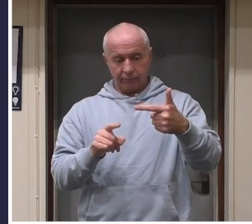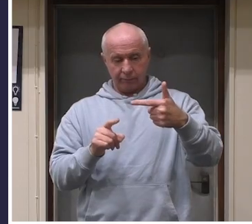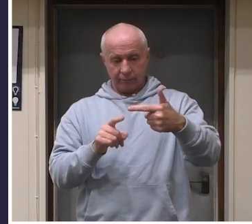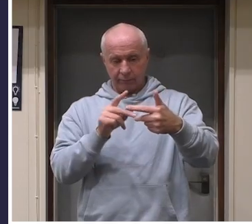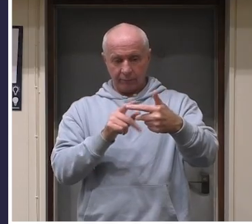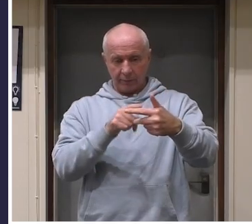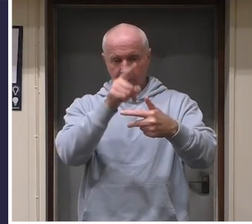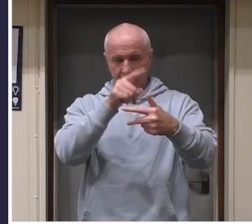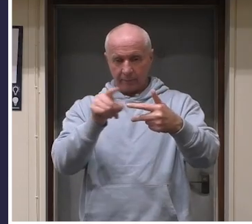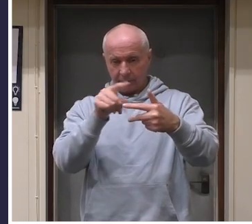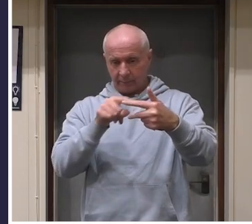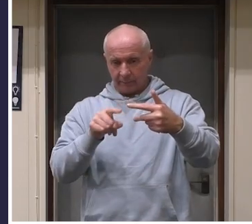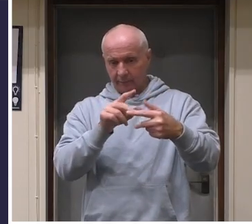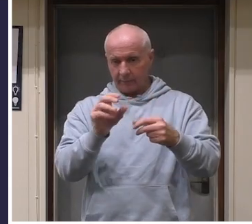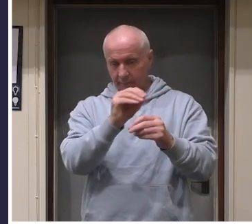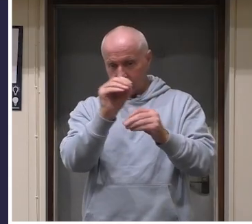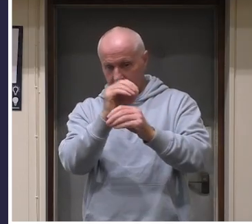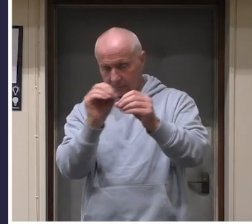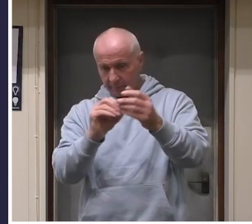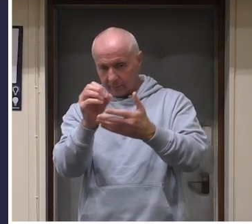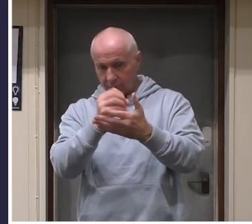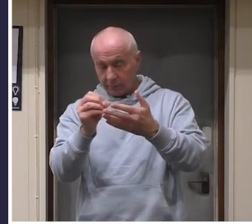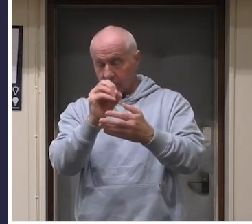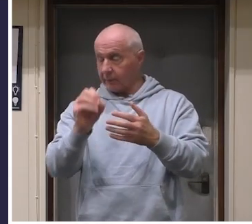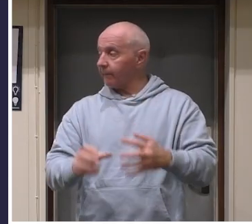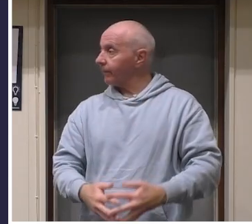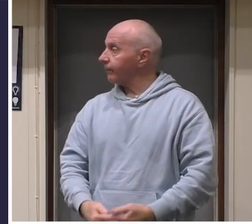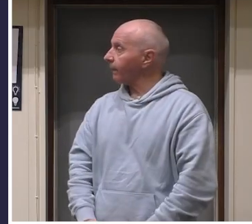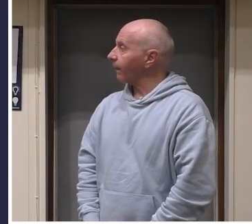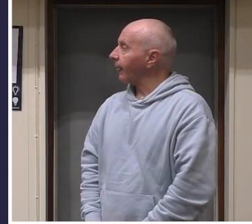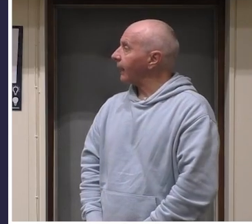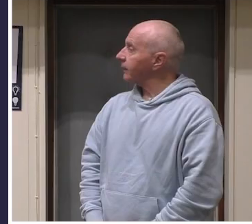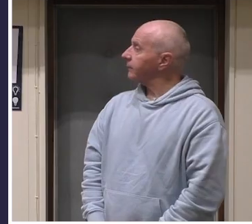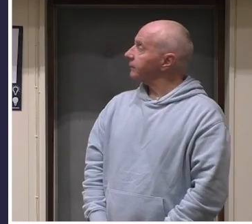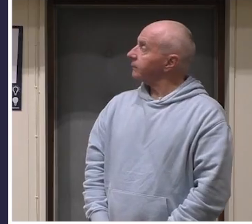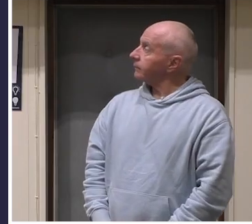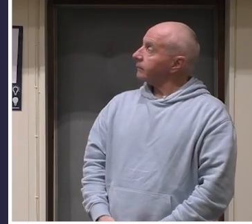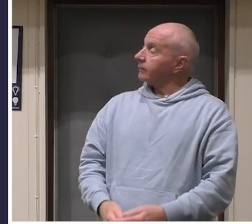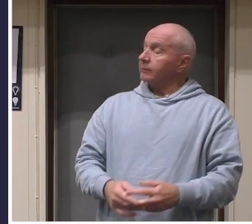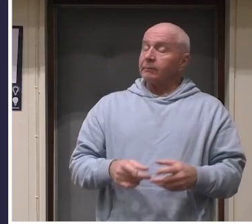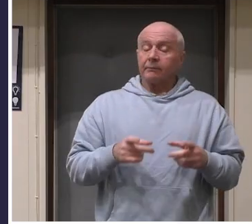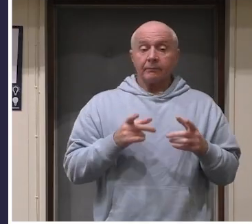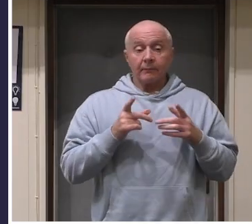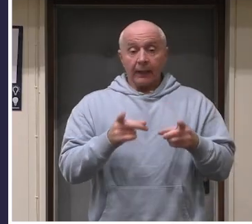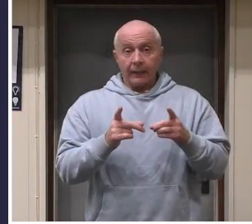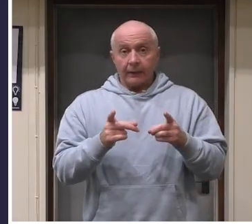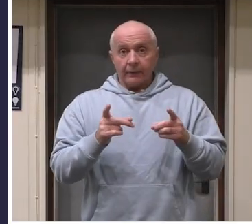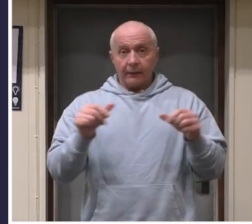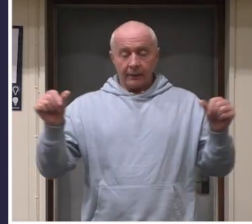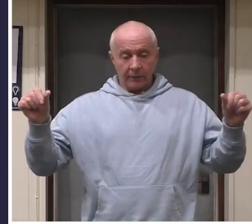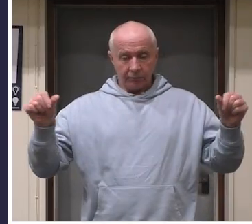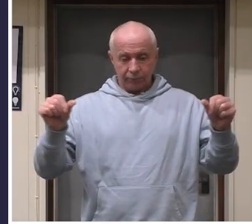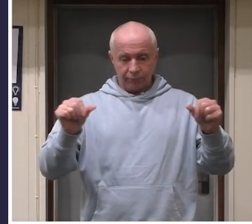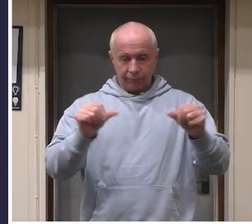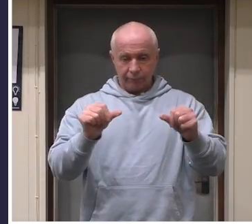along each of these directions. And what we do then is we change the length of this cavity to satisfy a